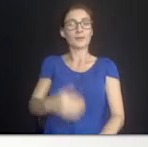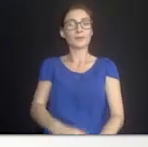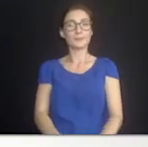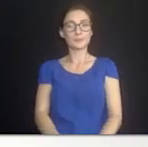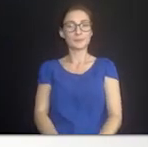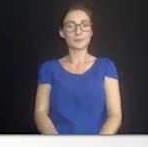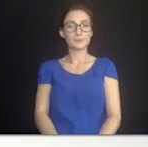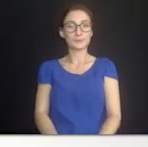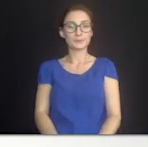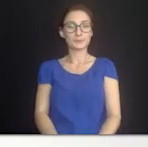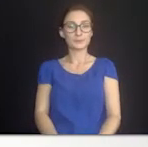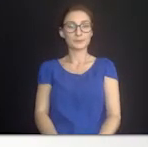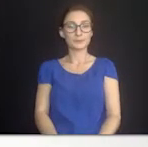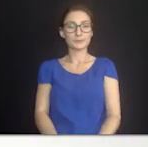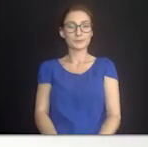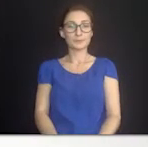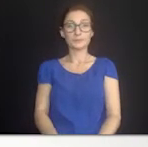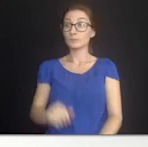Awesome, thanks.